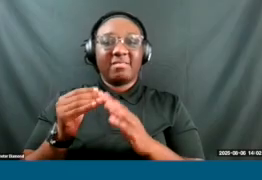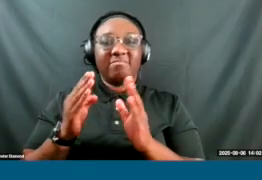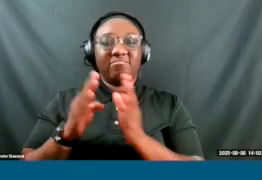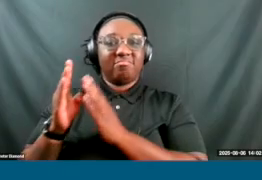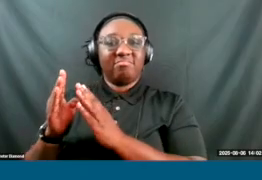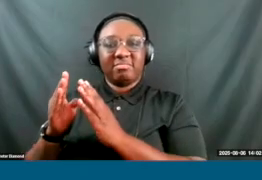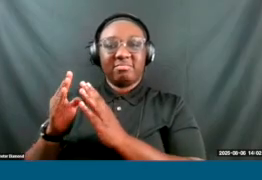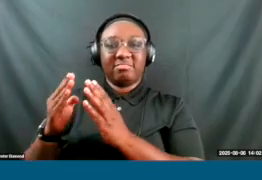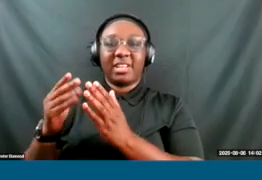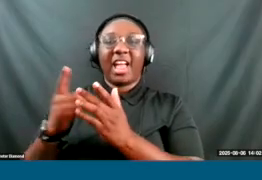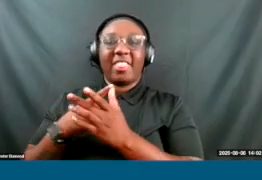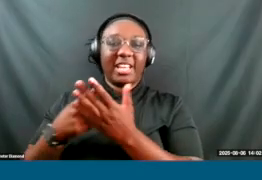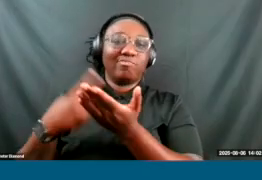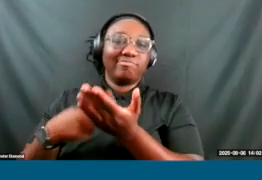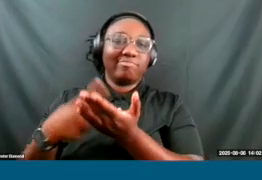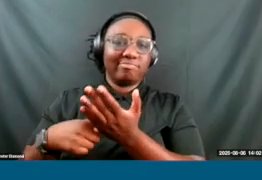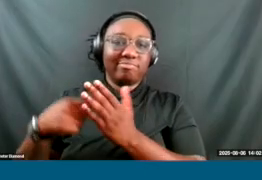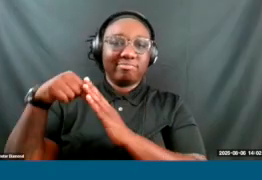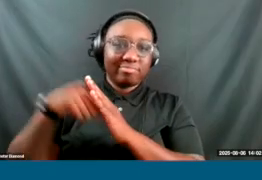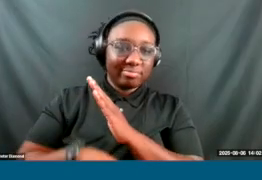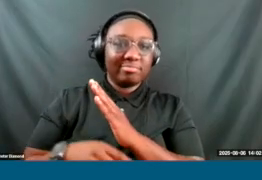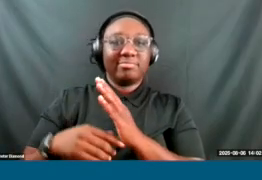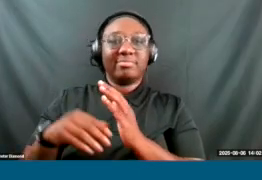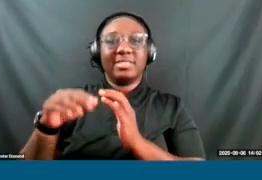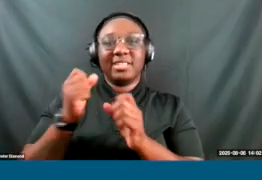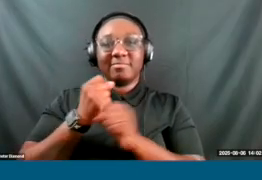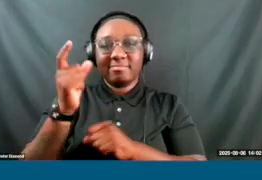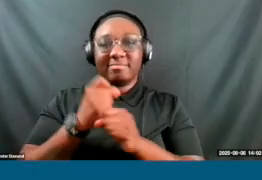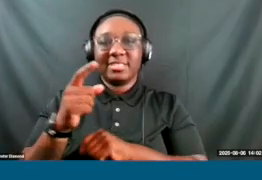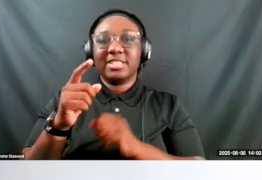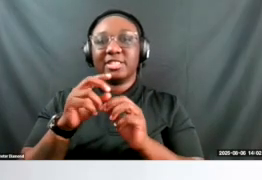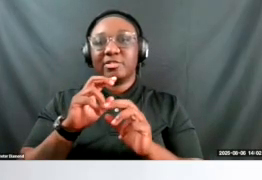2018-2019 Budget Act. Next slide, please.